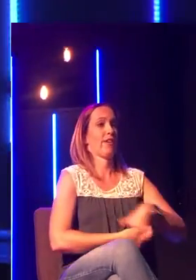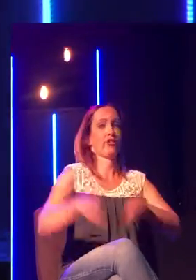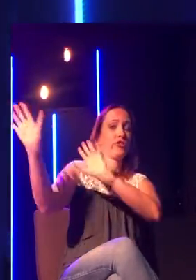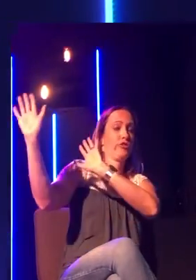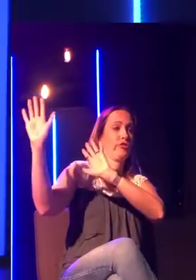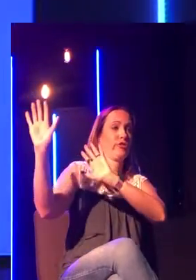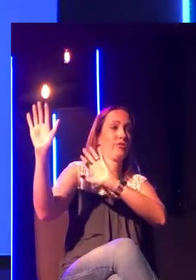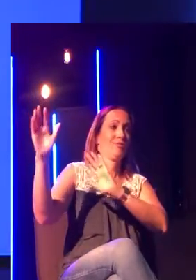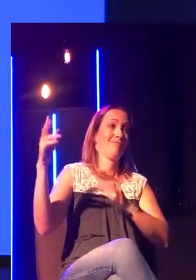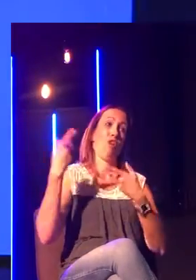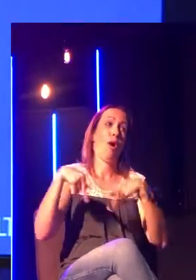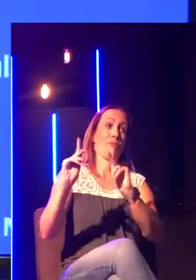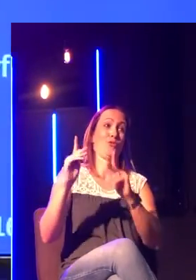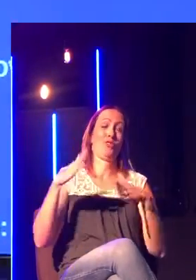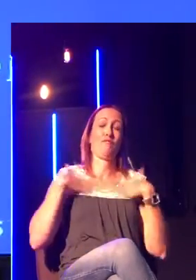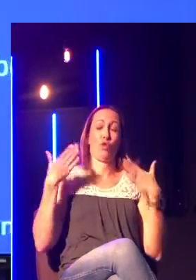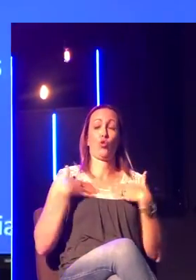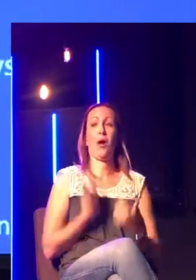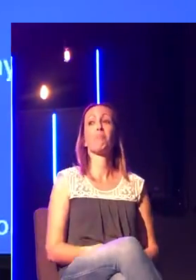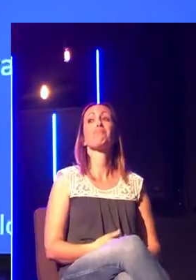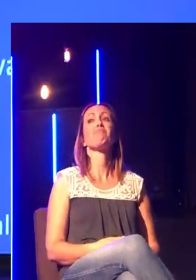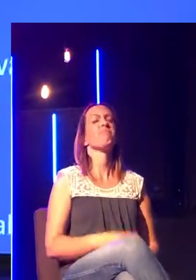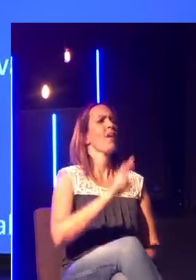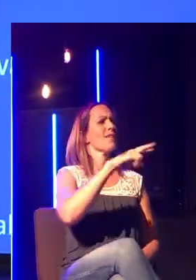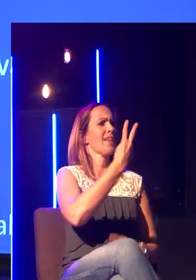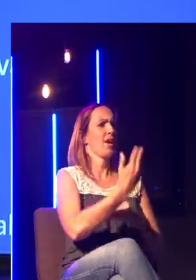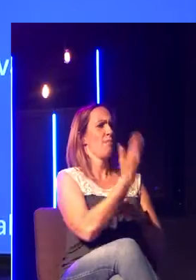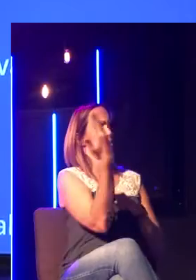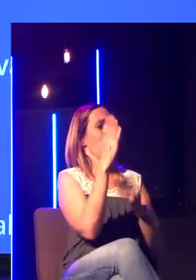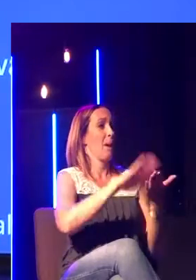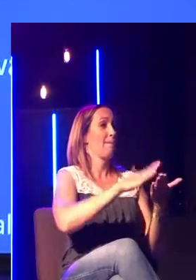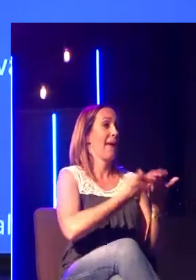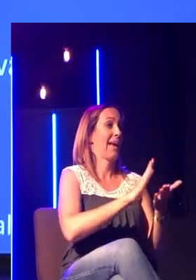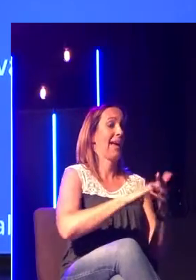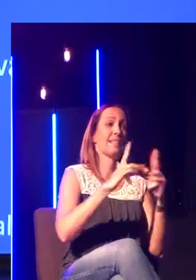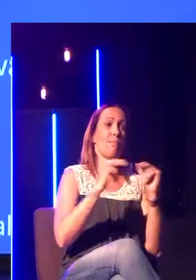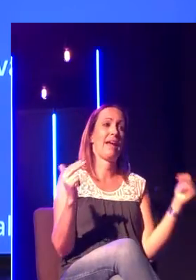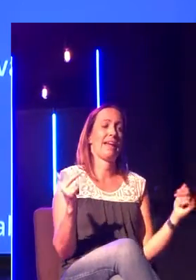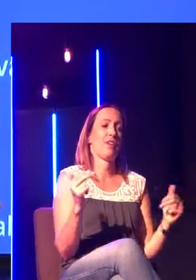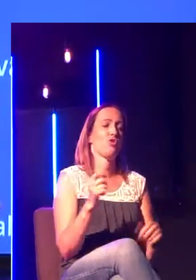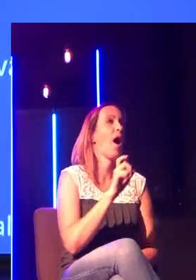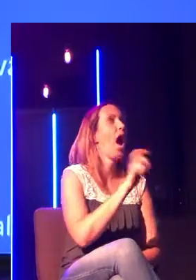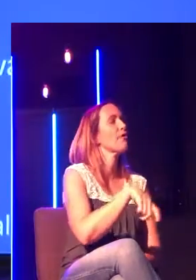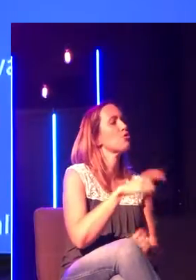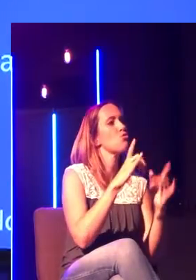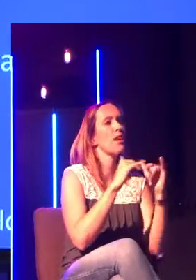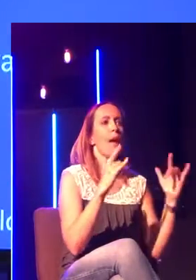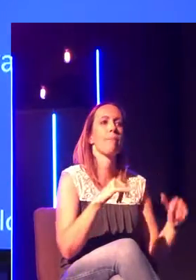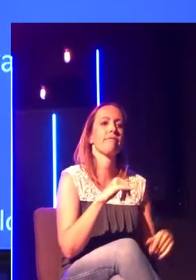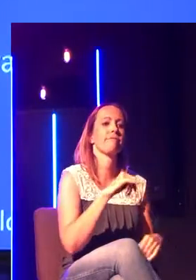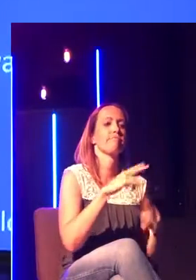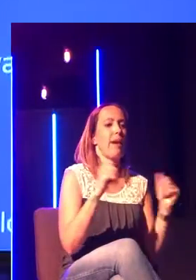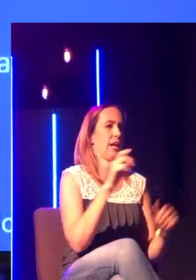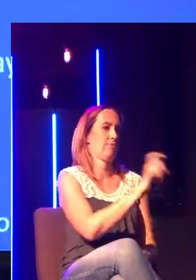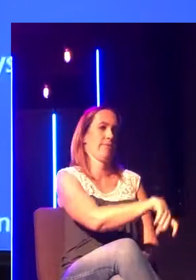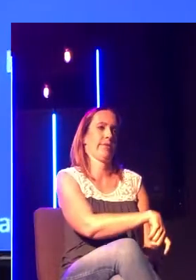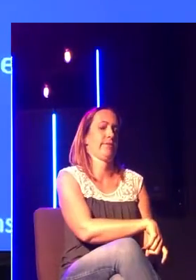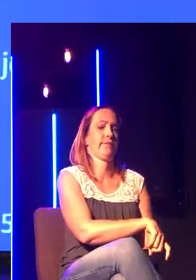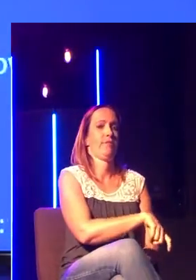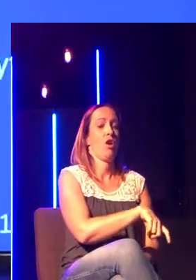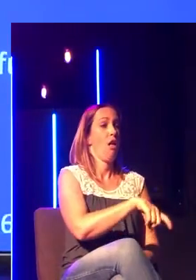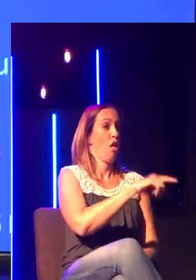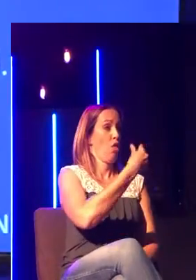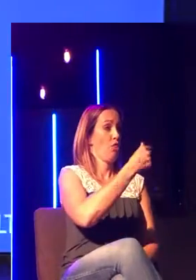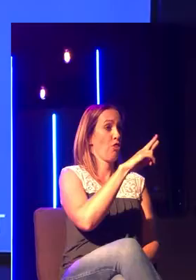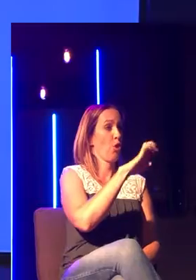opportunity for joy. The second morning, we're making pancakes and bacon because you have to have bacon when you're camping. And we had the grill, and we had cleaned the